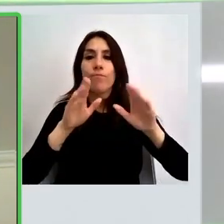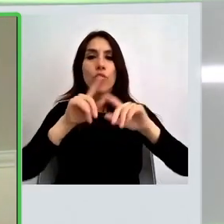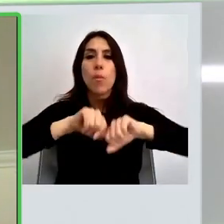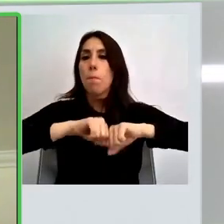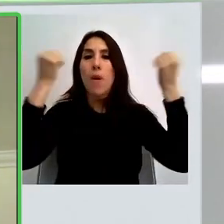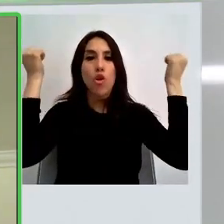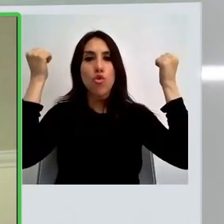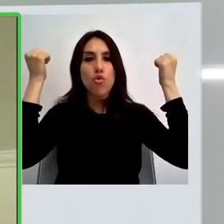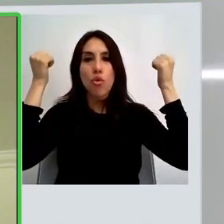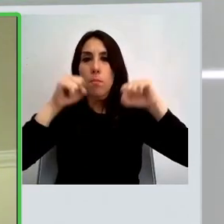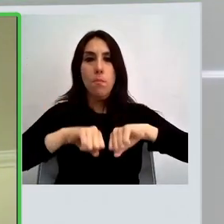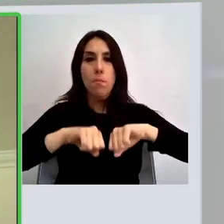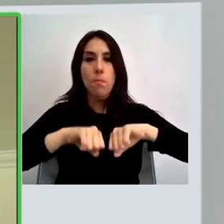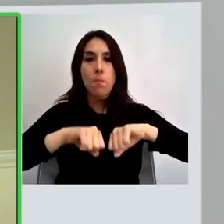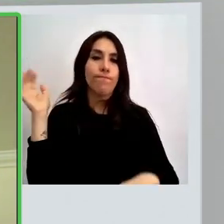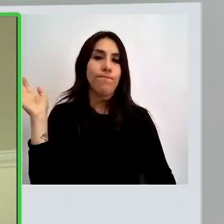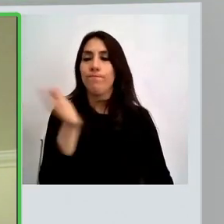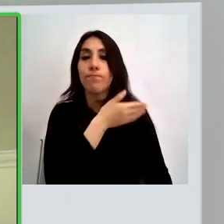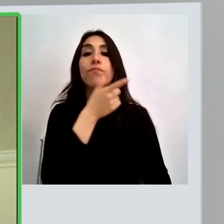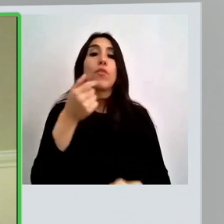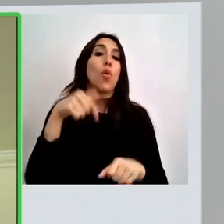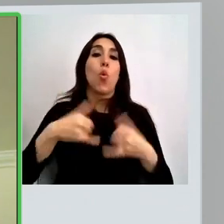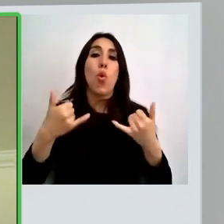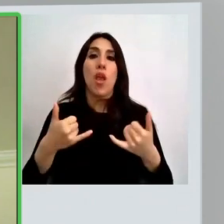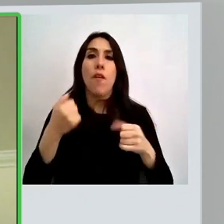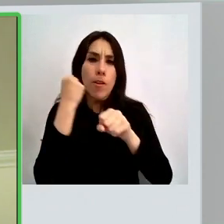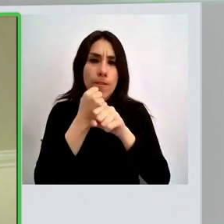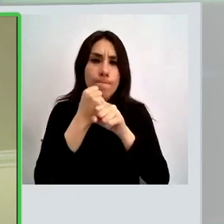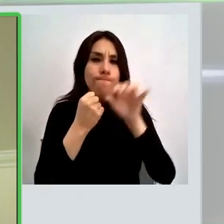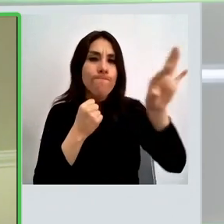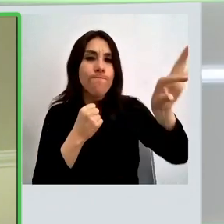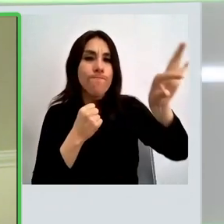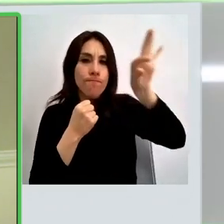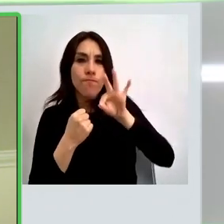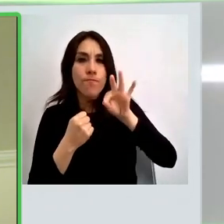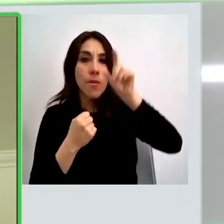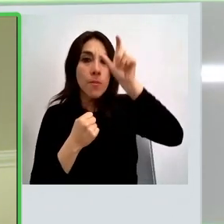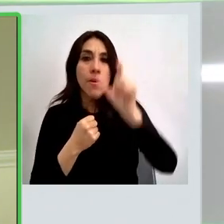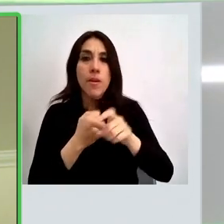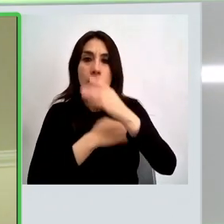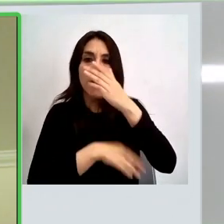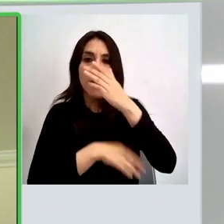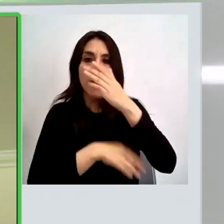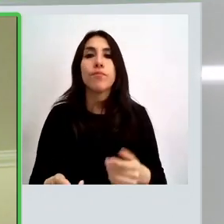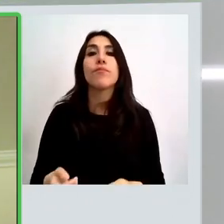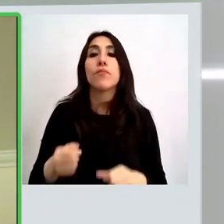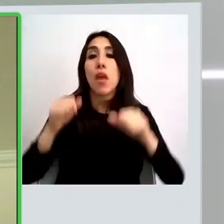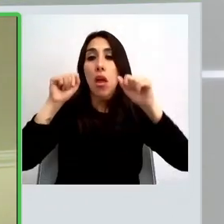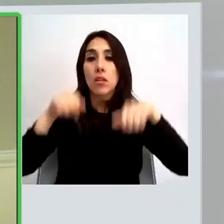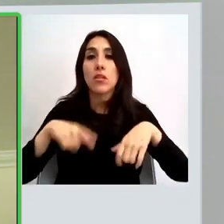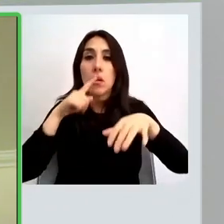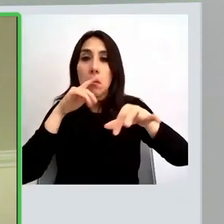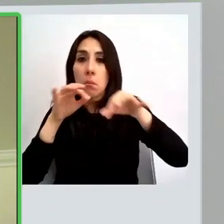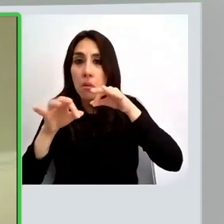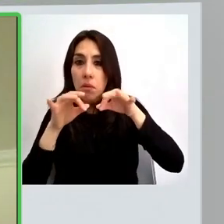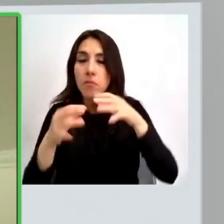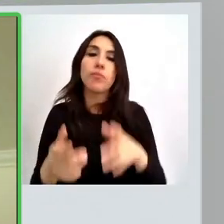Well, I can tell you that we have had a hard time with that in the United States. Here we are